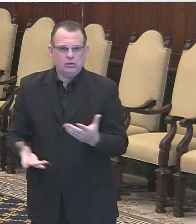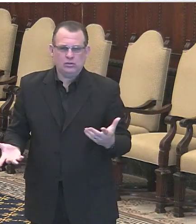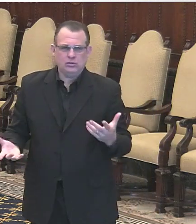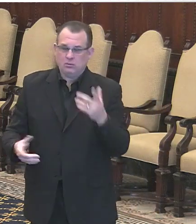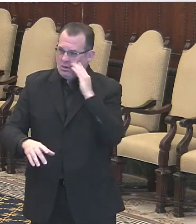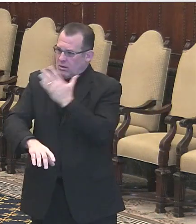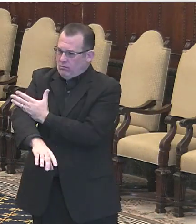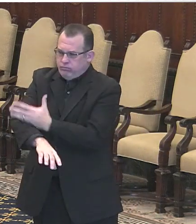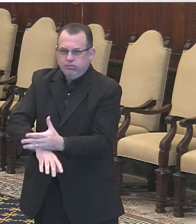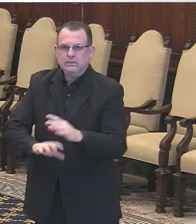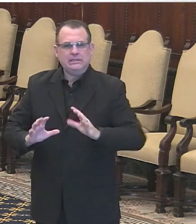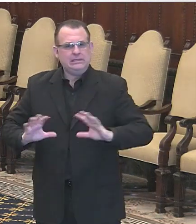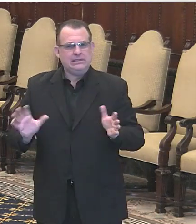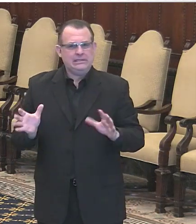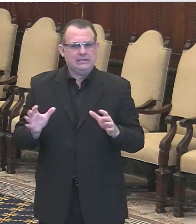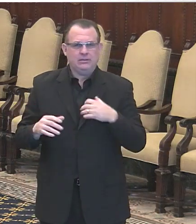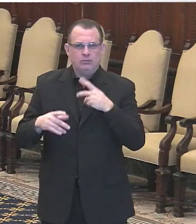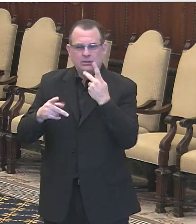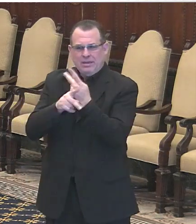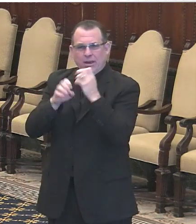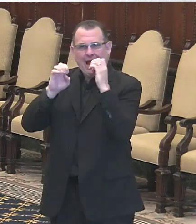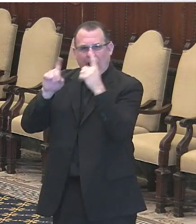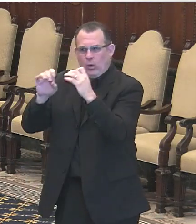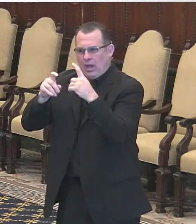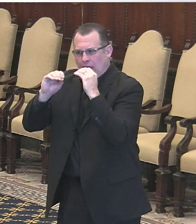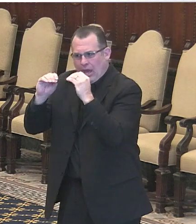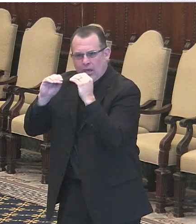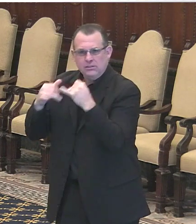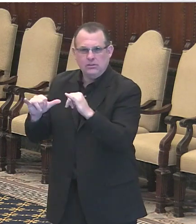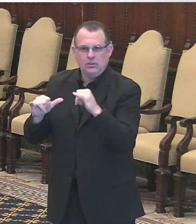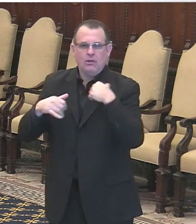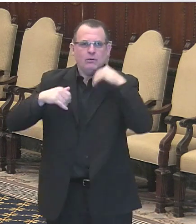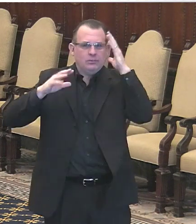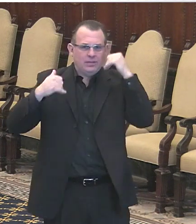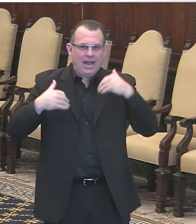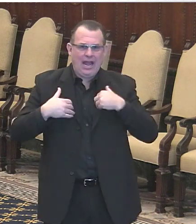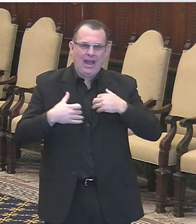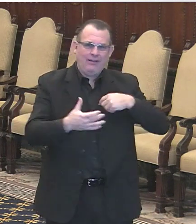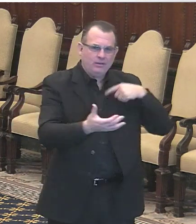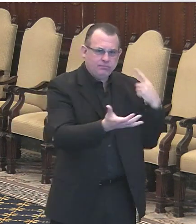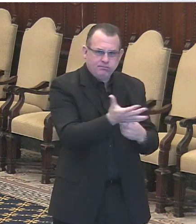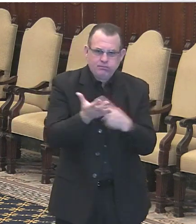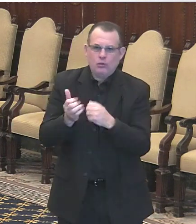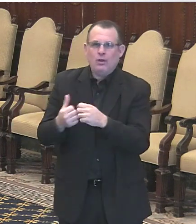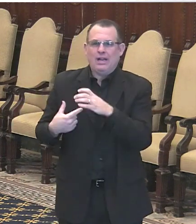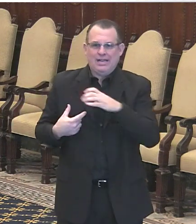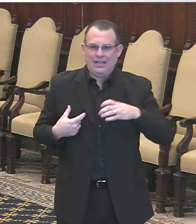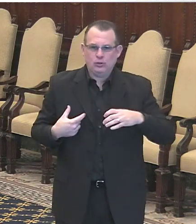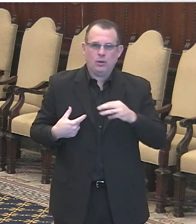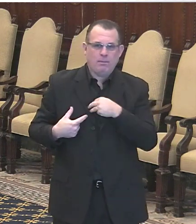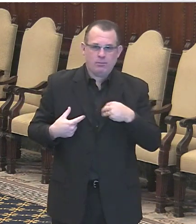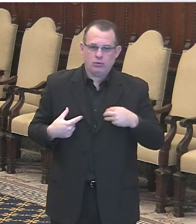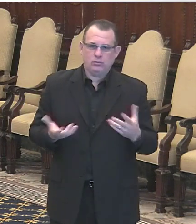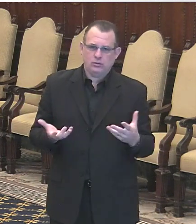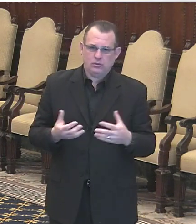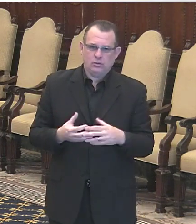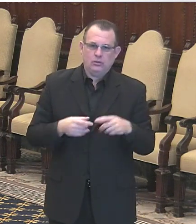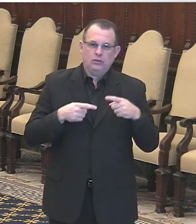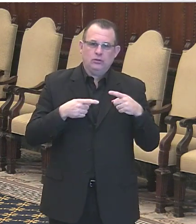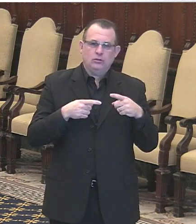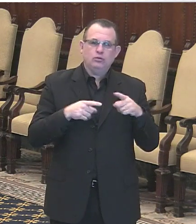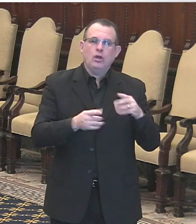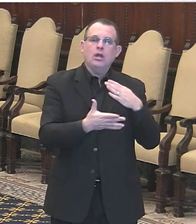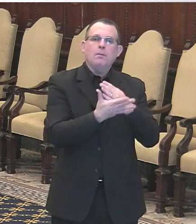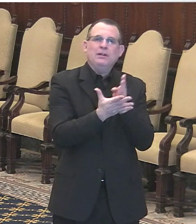not be educated. We anticipate having robust conversations with council during the course of the budget process, but like I've